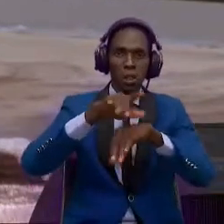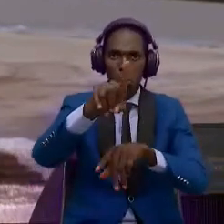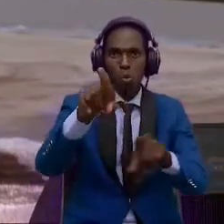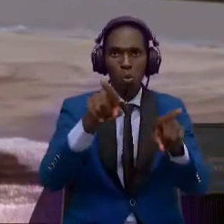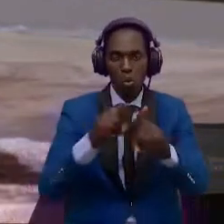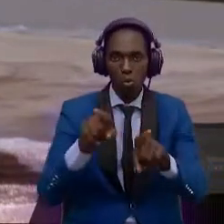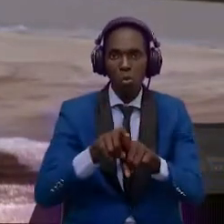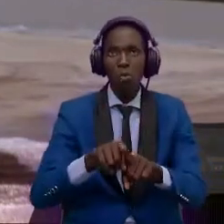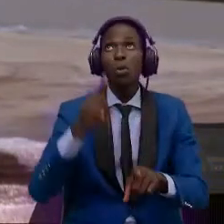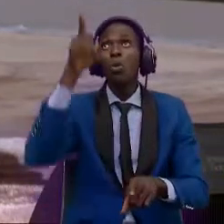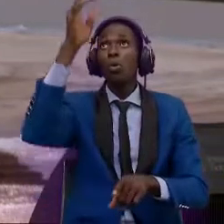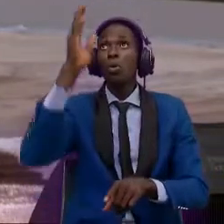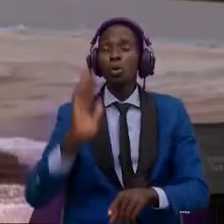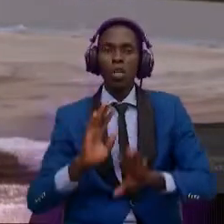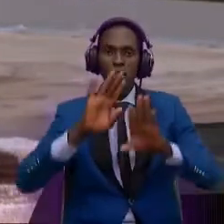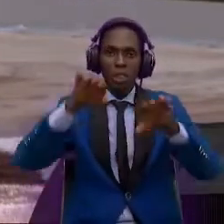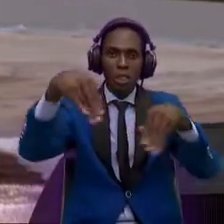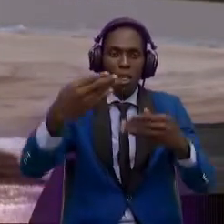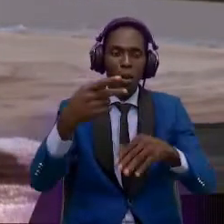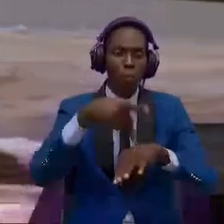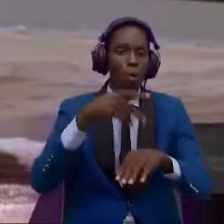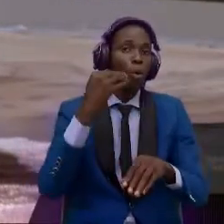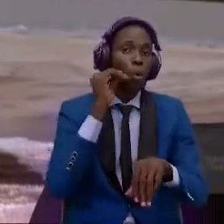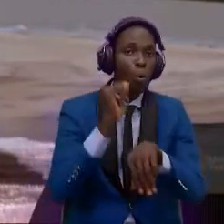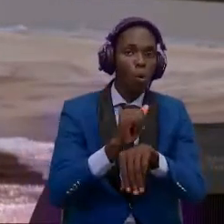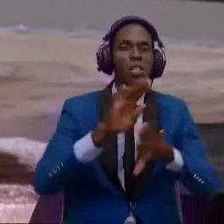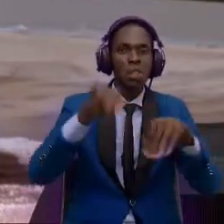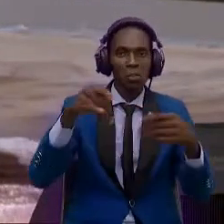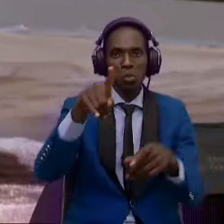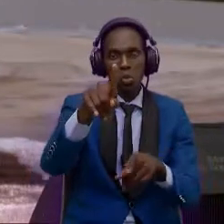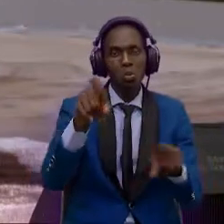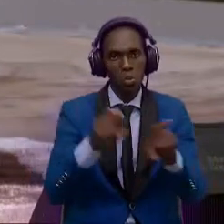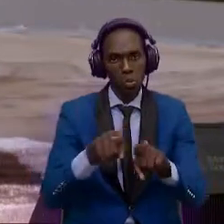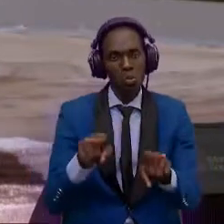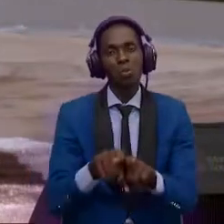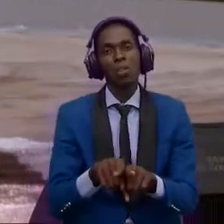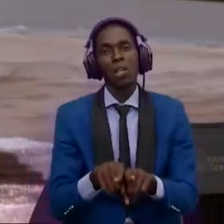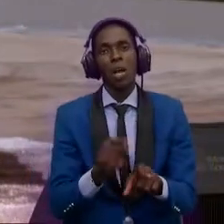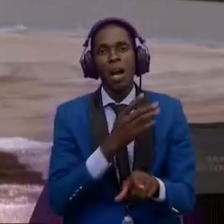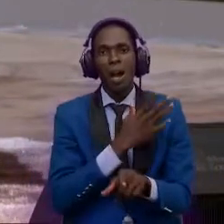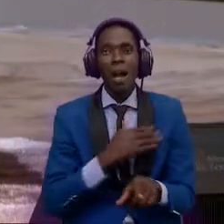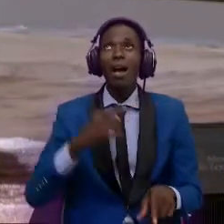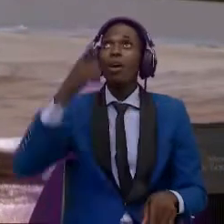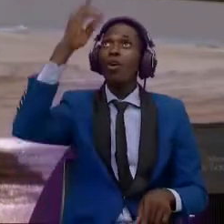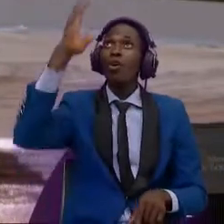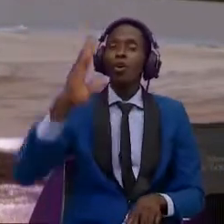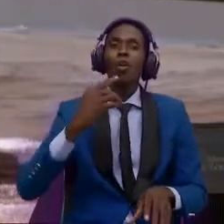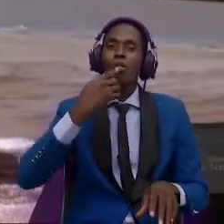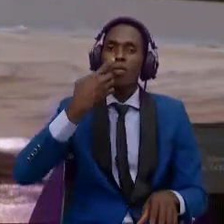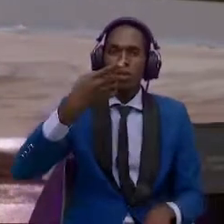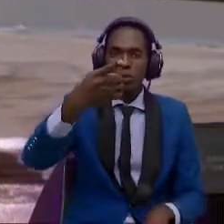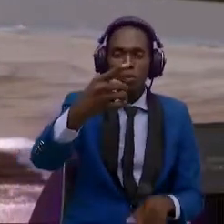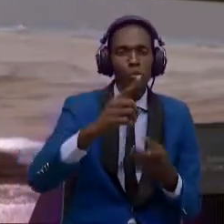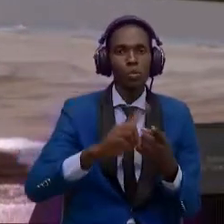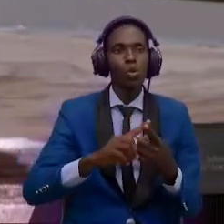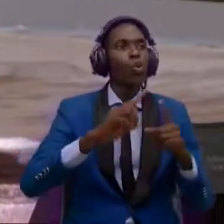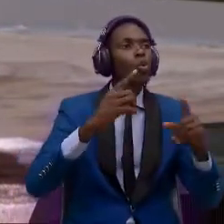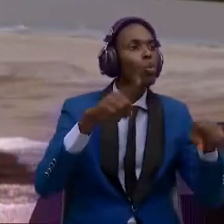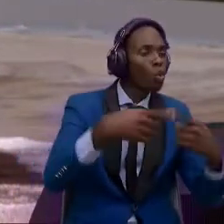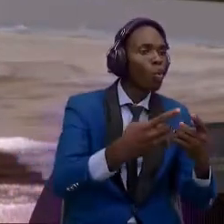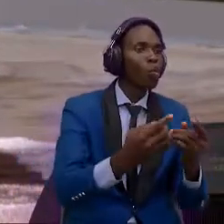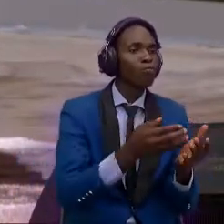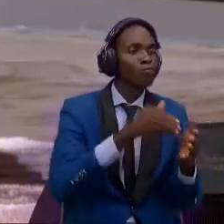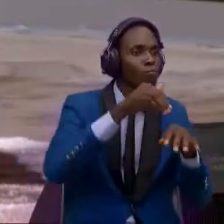and he gave him the message of salvation, he has given that to you too. And he has told you to go and take that to